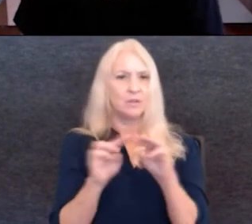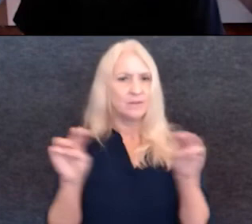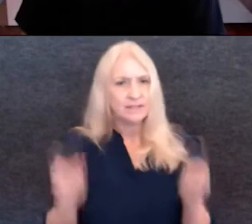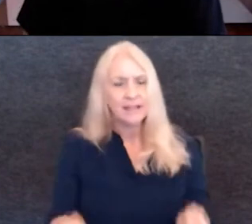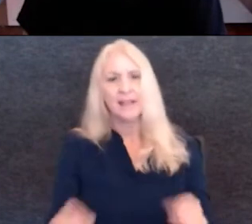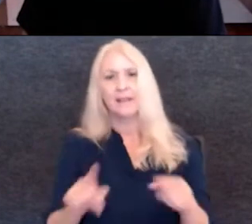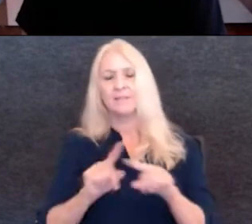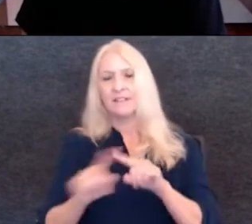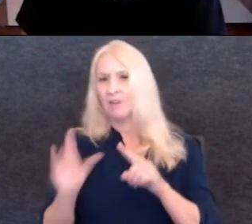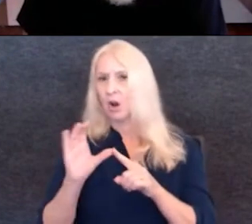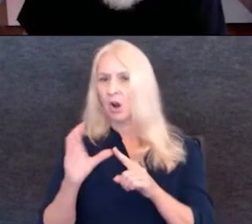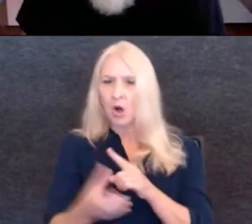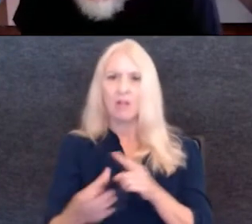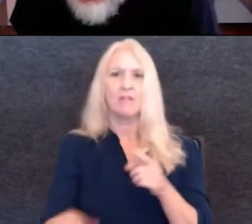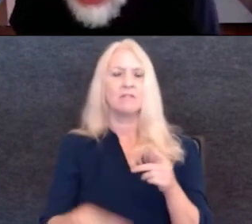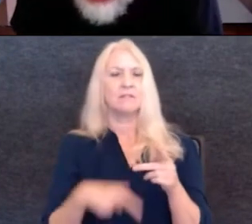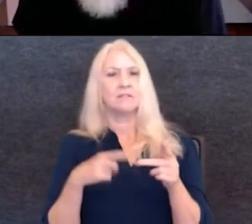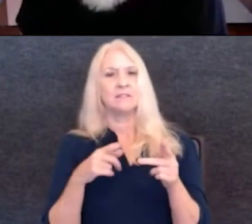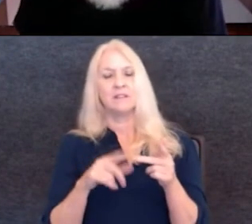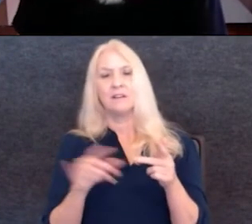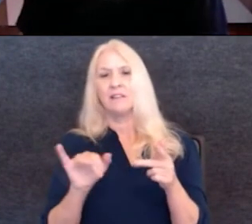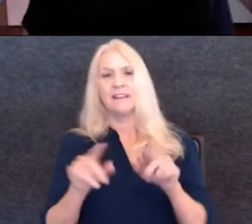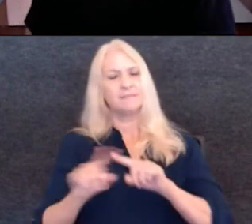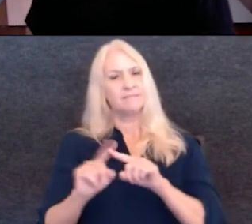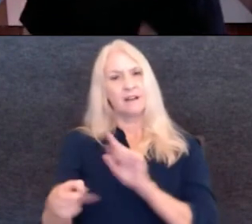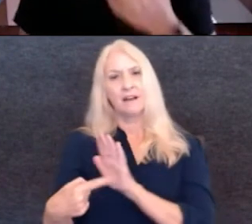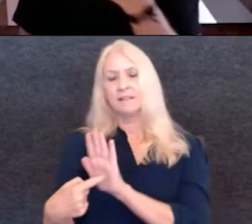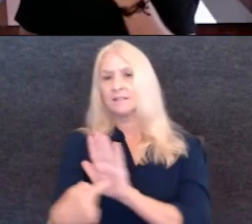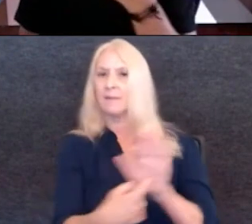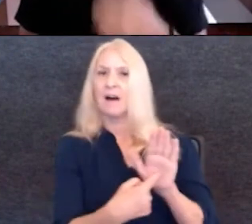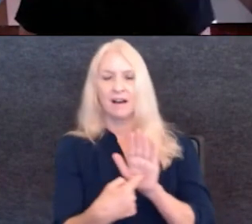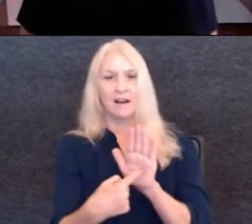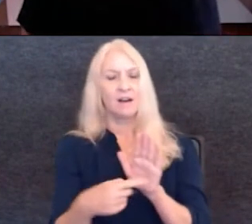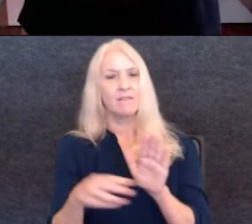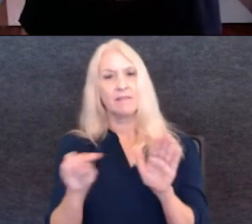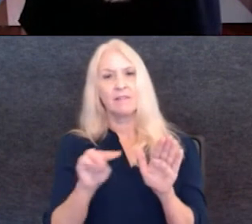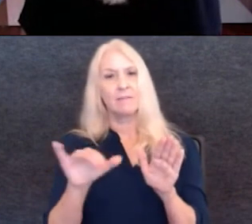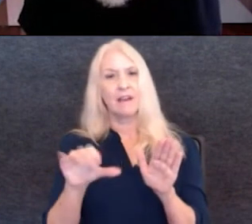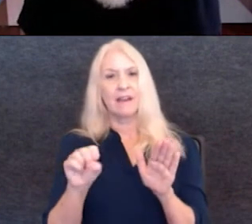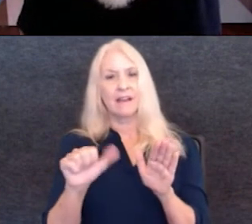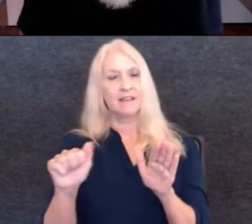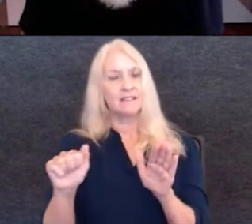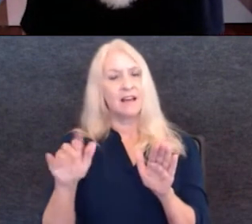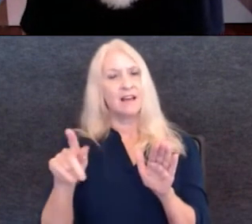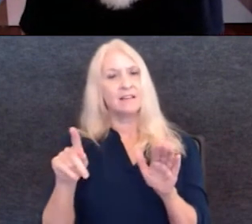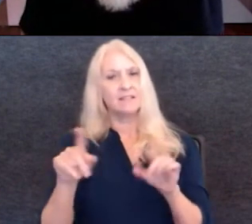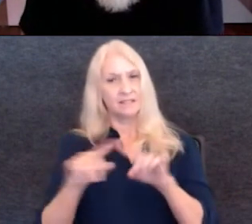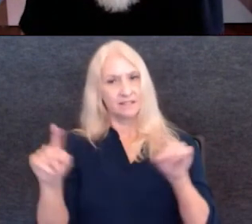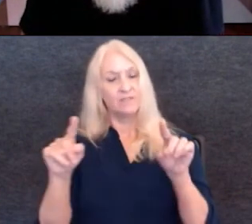with culture, I have done, like you see the exhibition, Mi Casa, Your Casa, that we had first at the High Museum, you